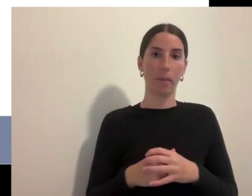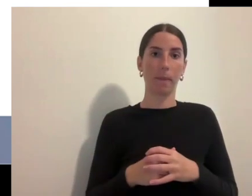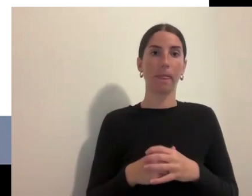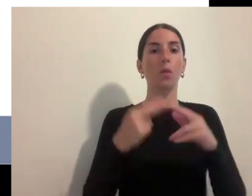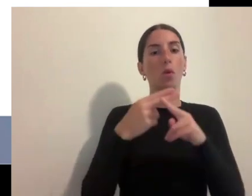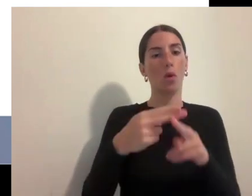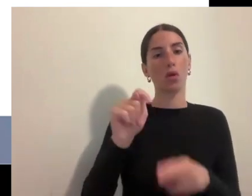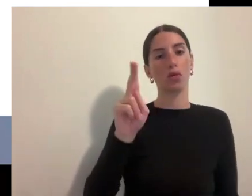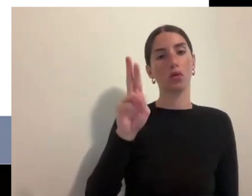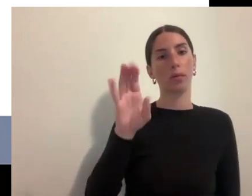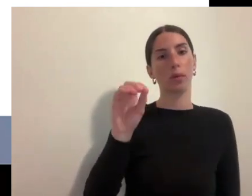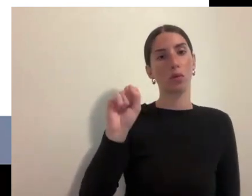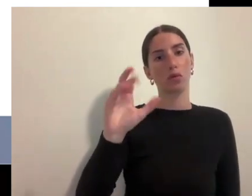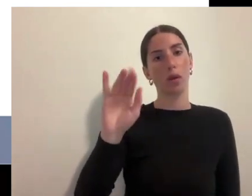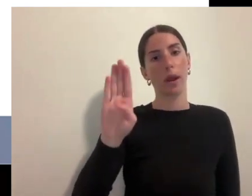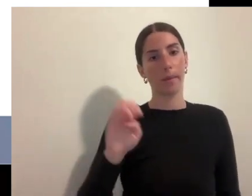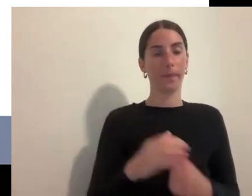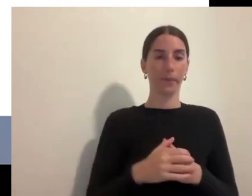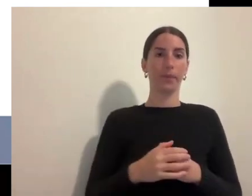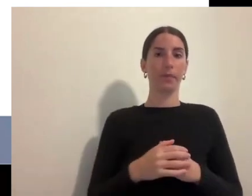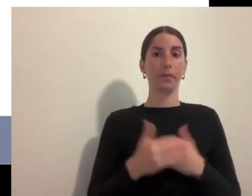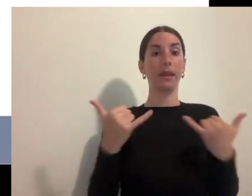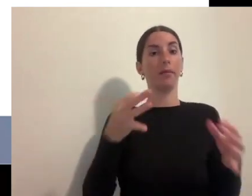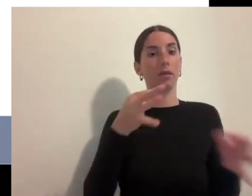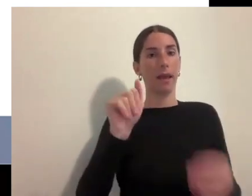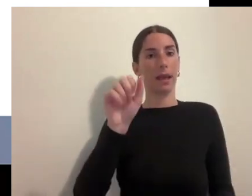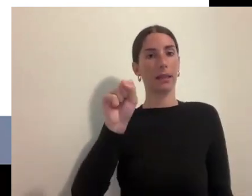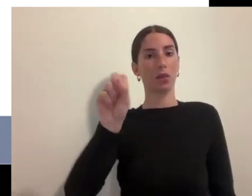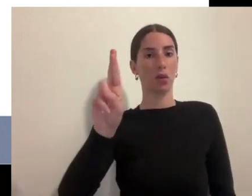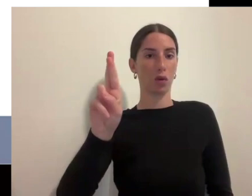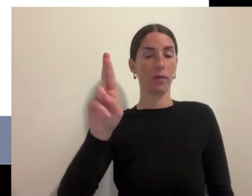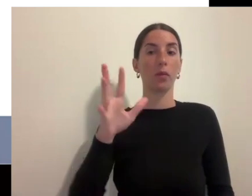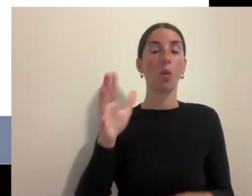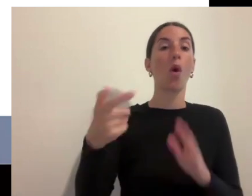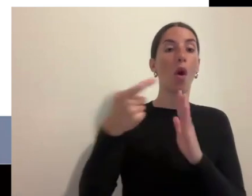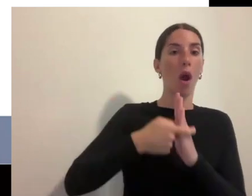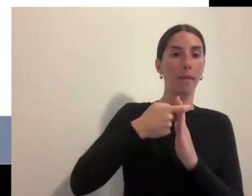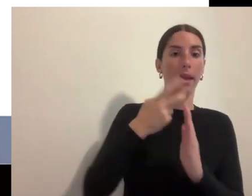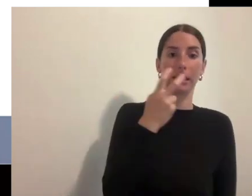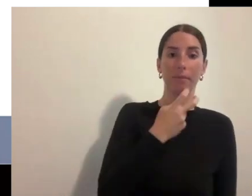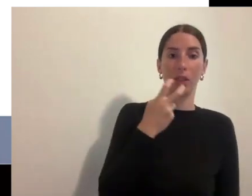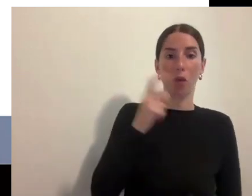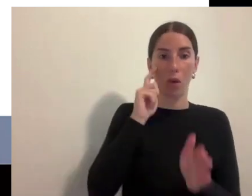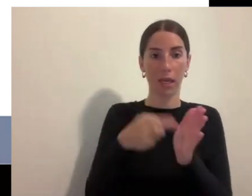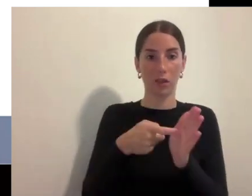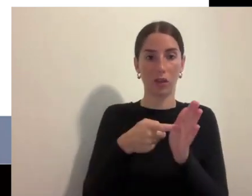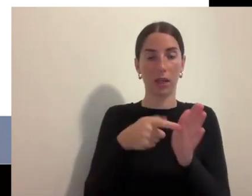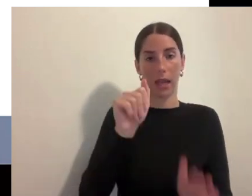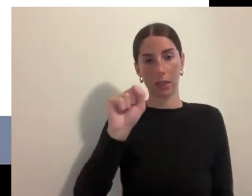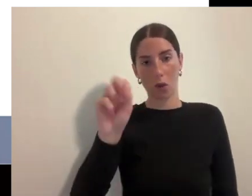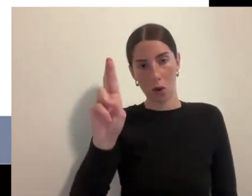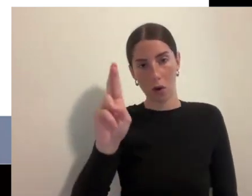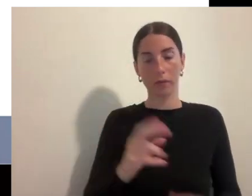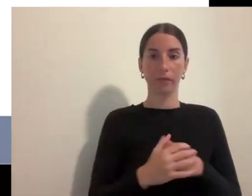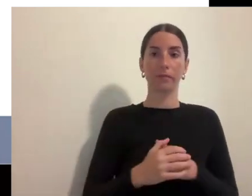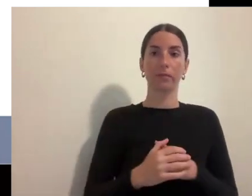TurboScribe. Now, to talk about ASR, or automated speech recognition, and I'm hoping